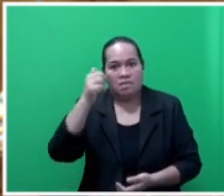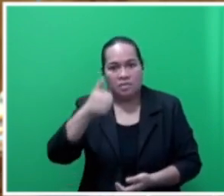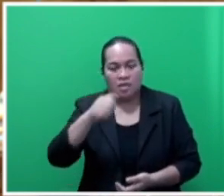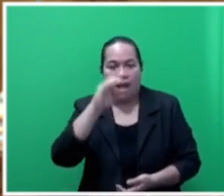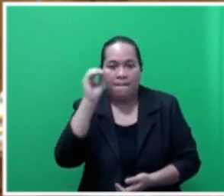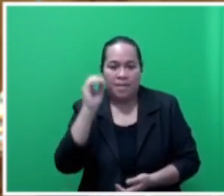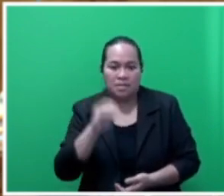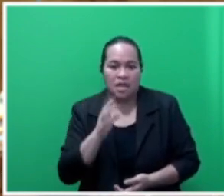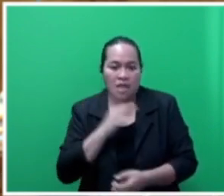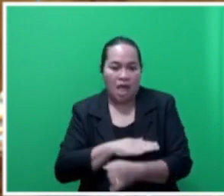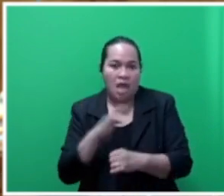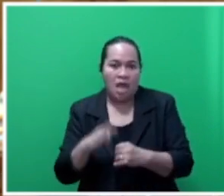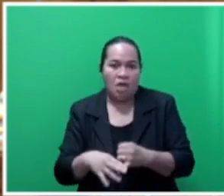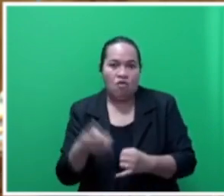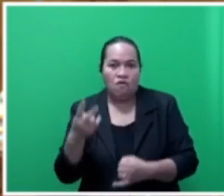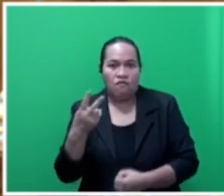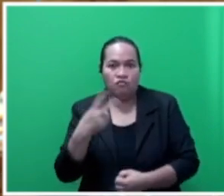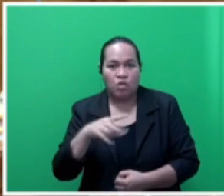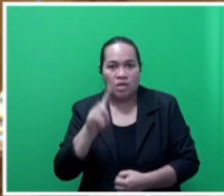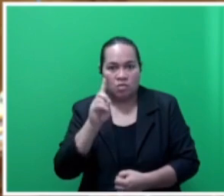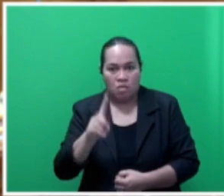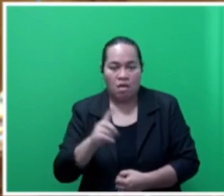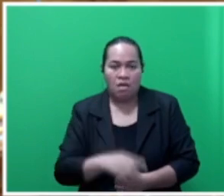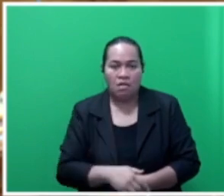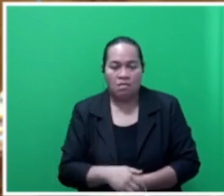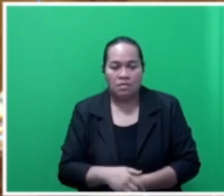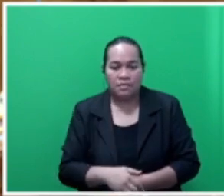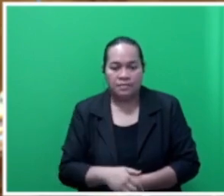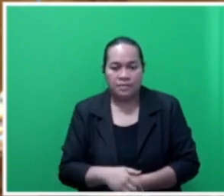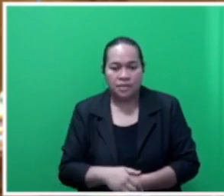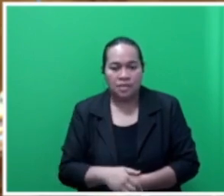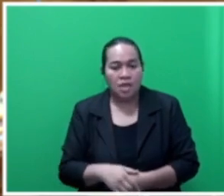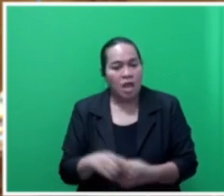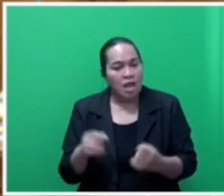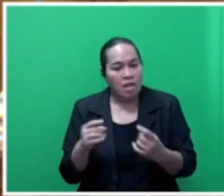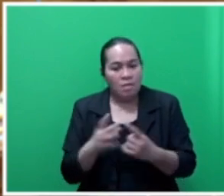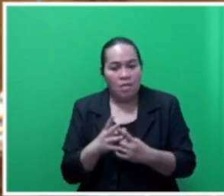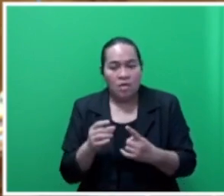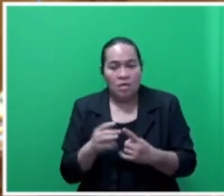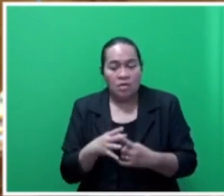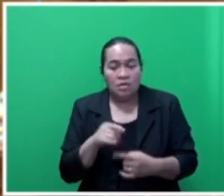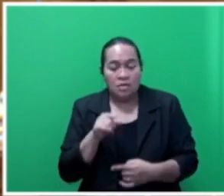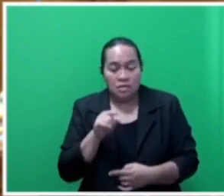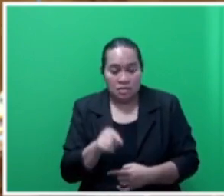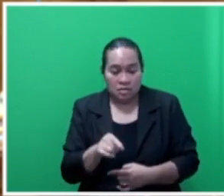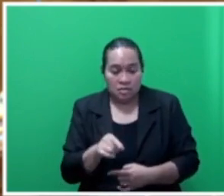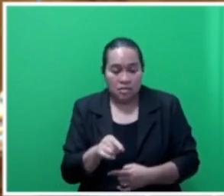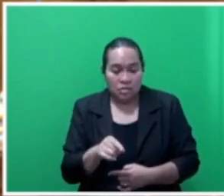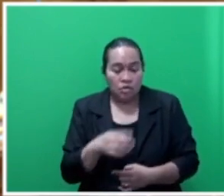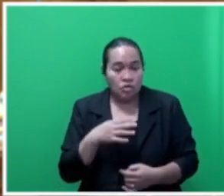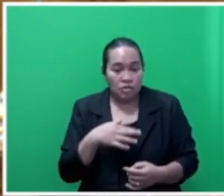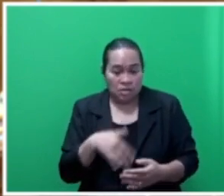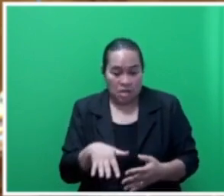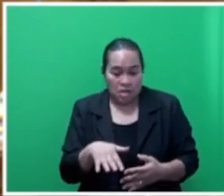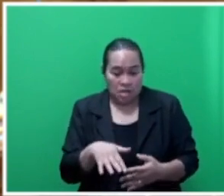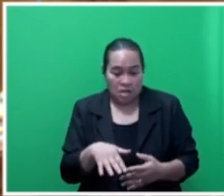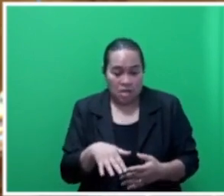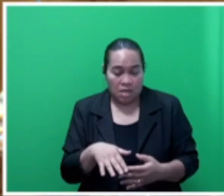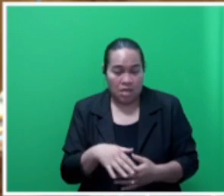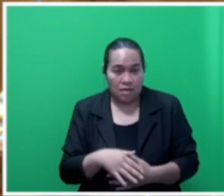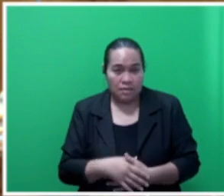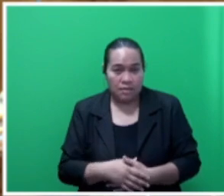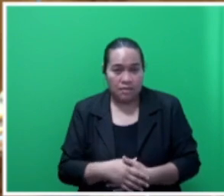2021. So it's worth noting that the IMF conditioned the reduction of Fiji's public debt over the medium term only